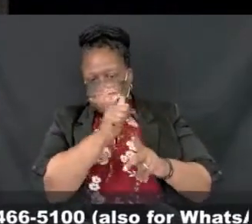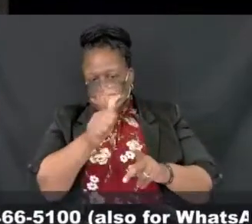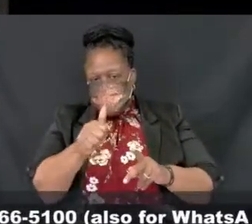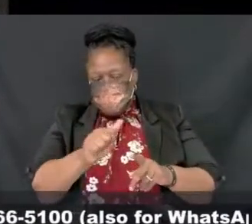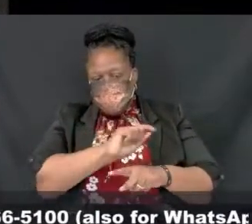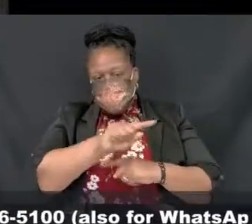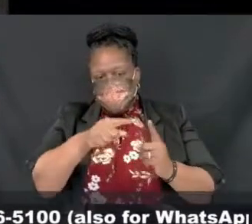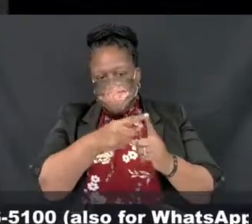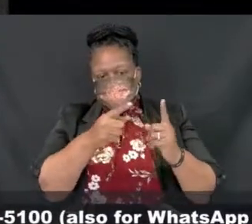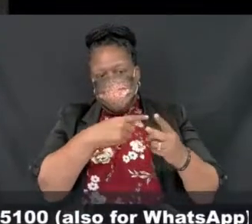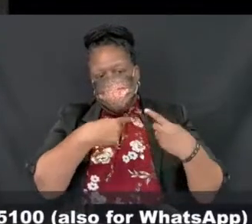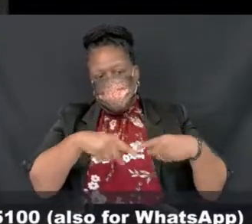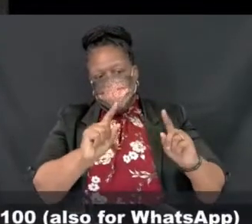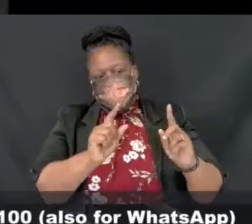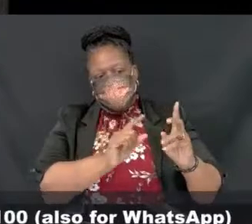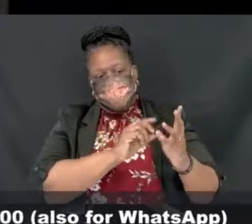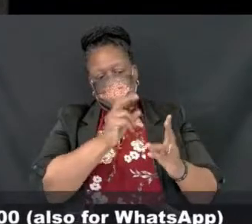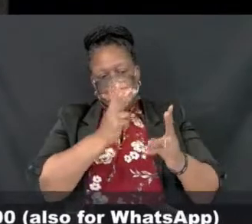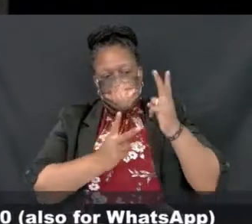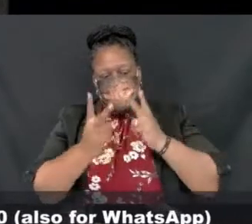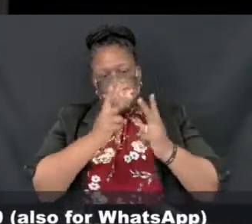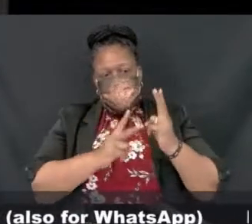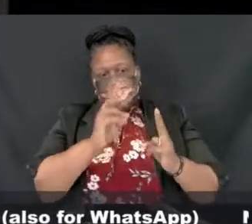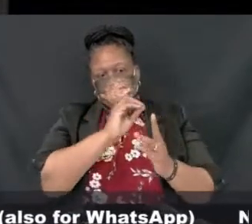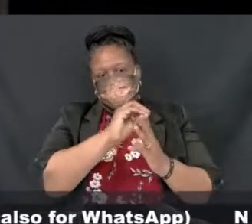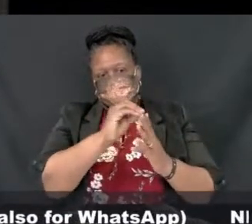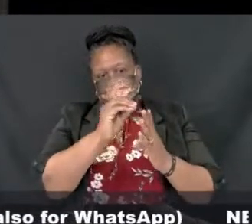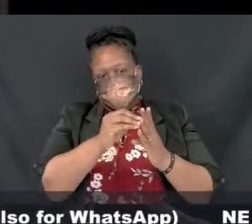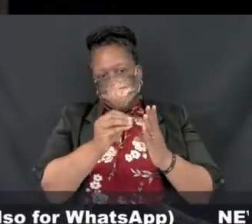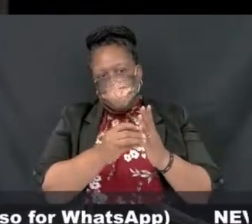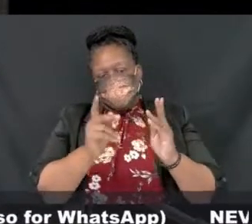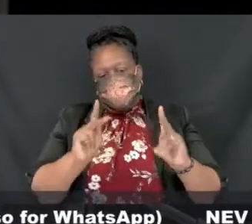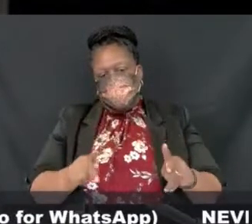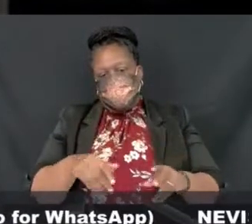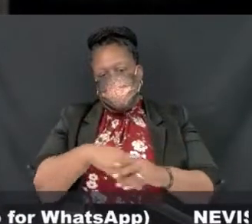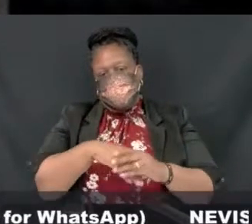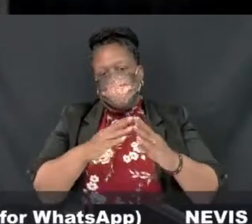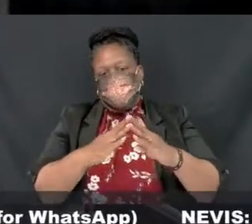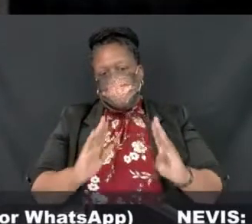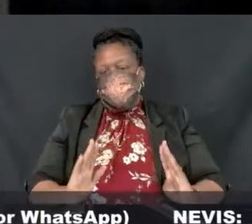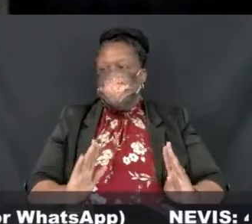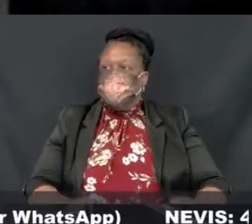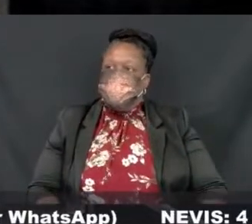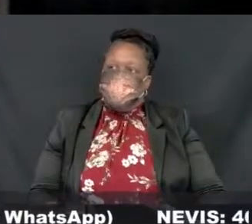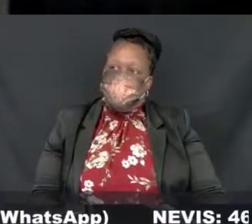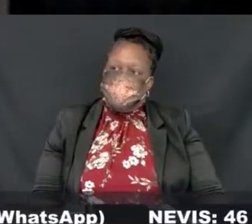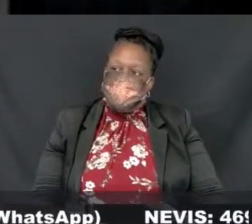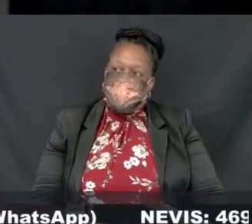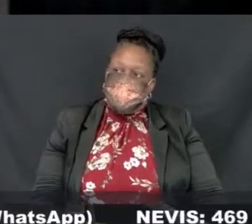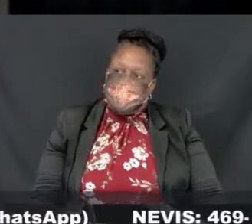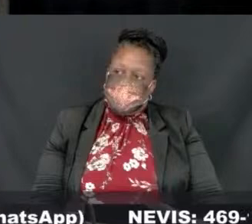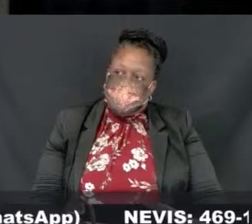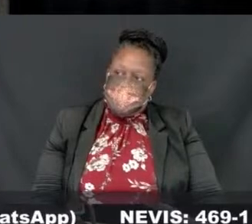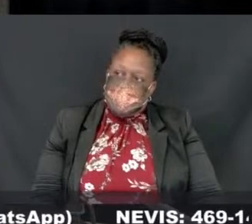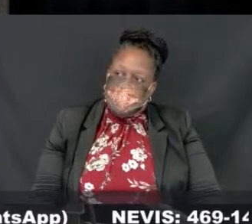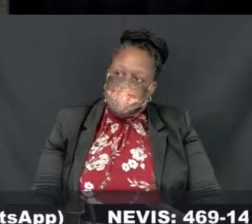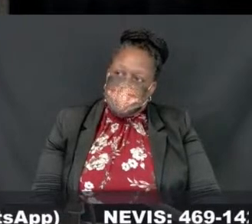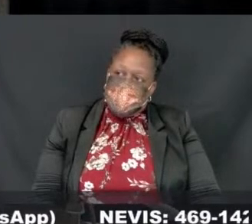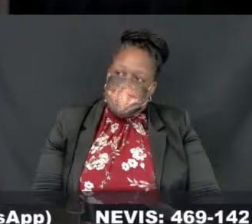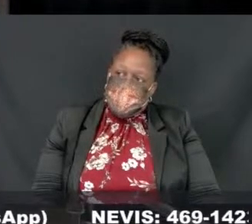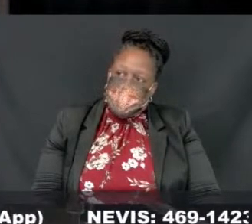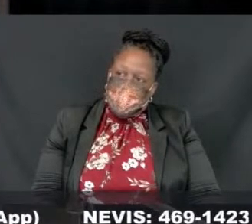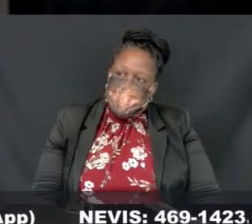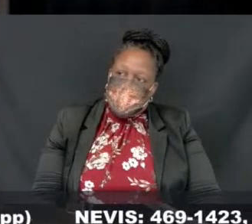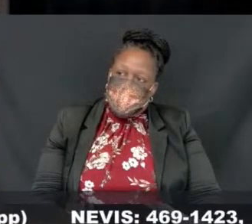about the population and housing census. And then there is one